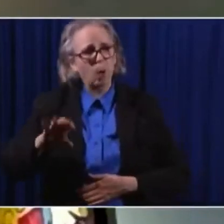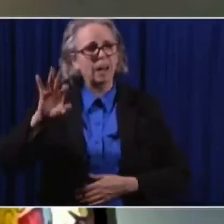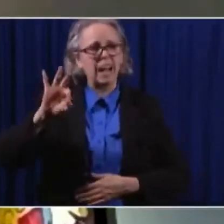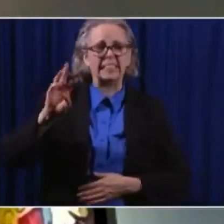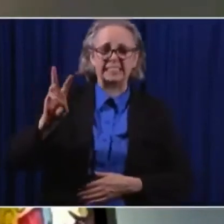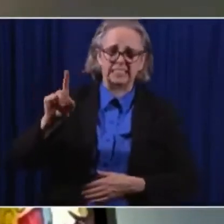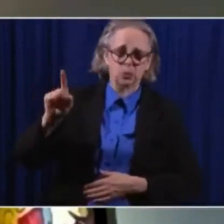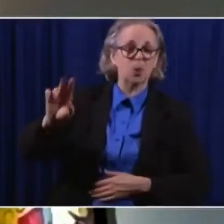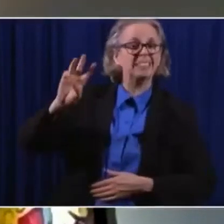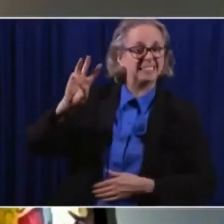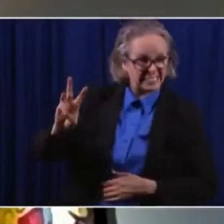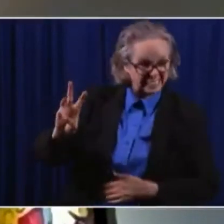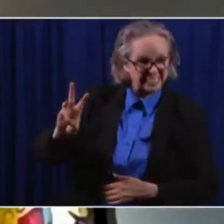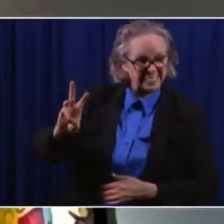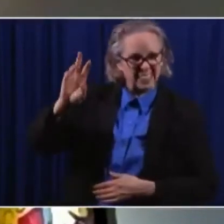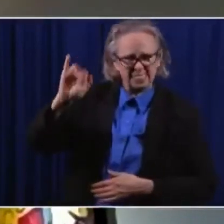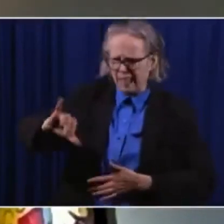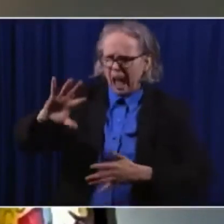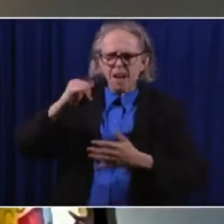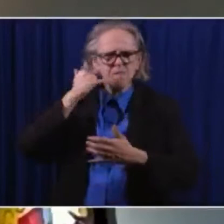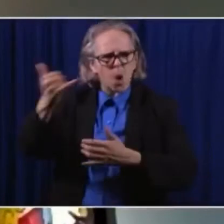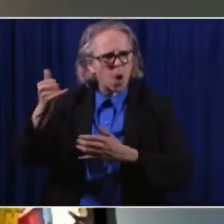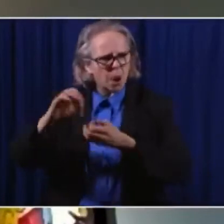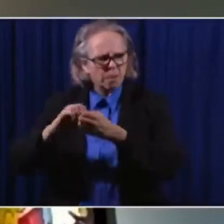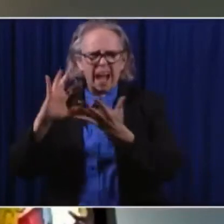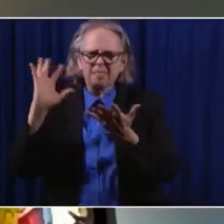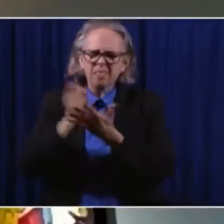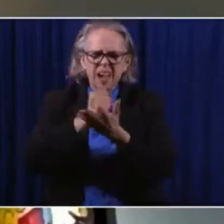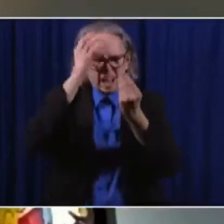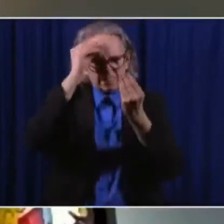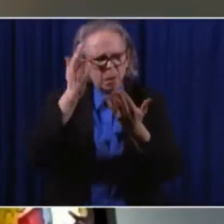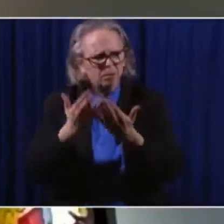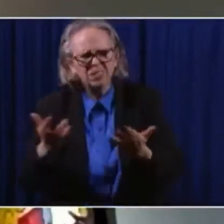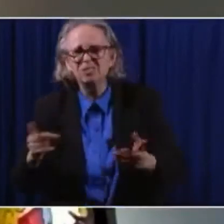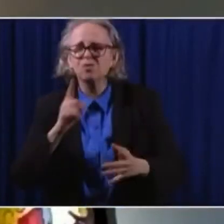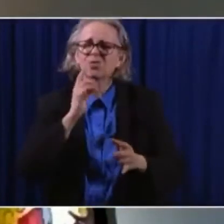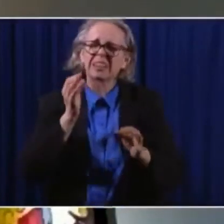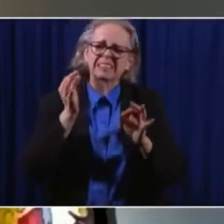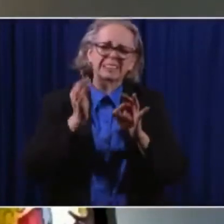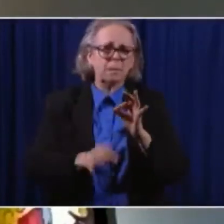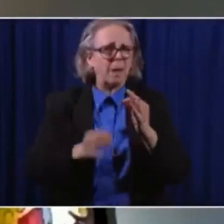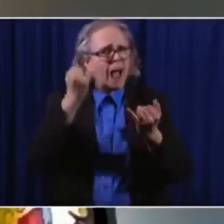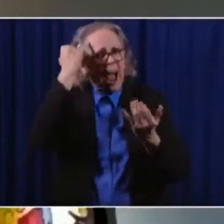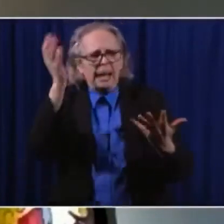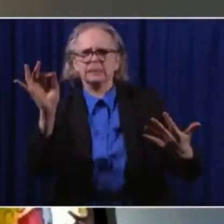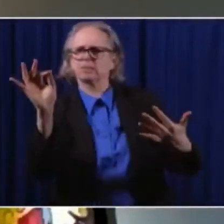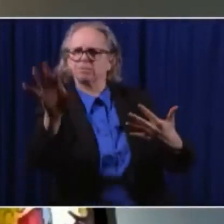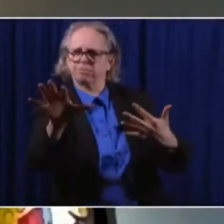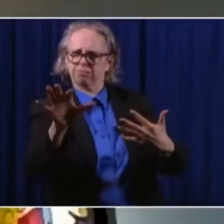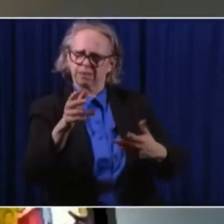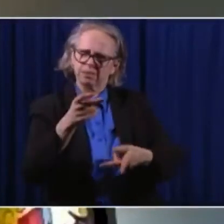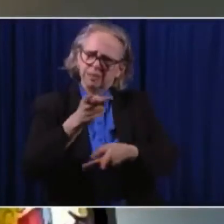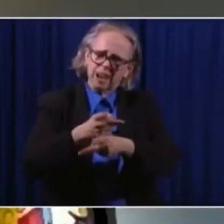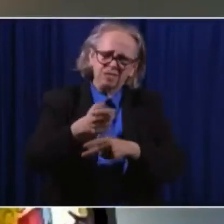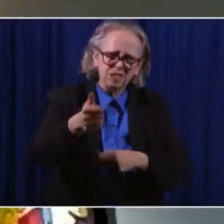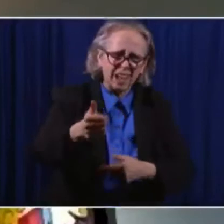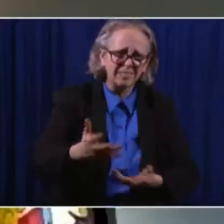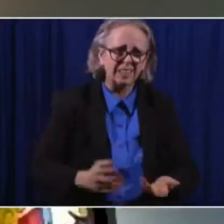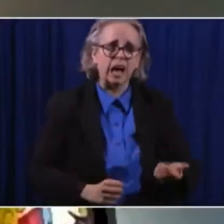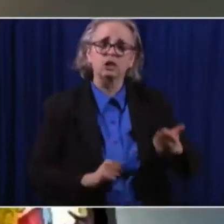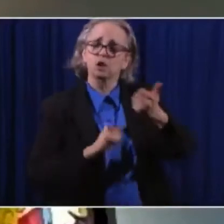1-800-720-9616. These are simple ways that each of us can commit to supporting ourselves and one another every day during